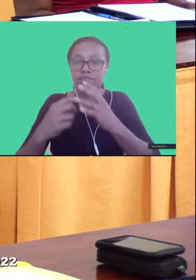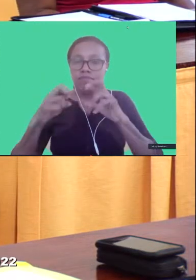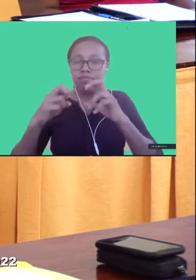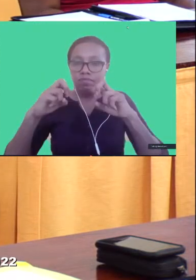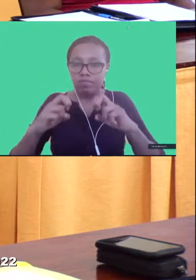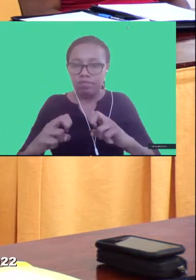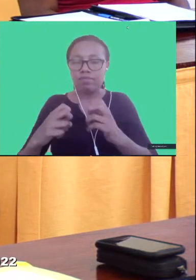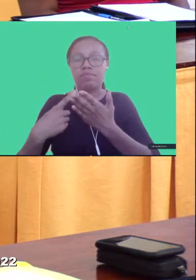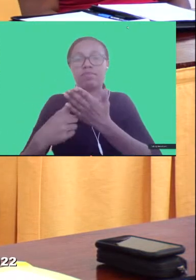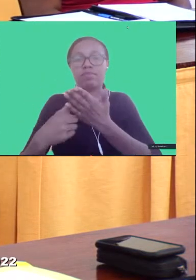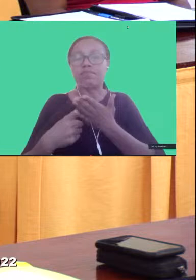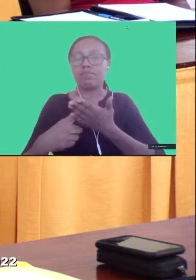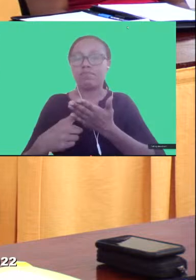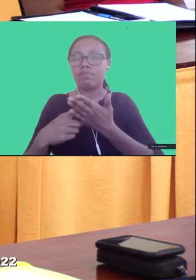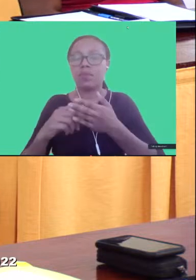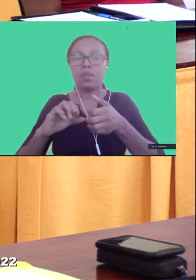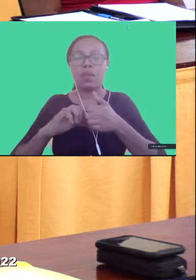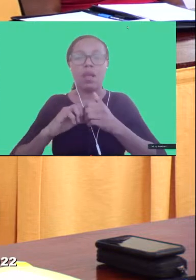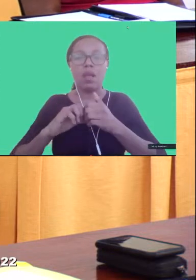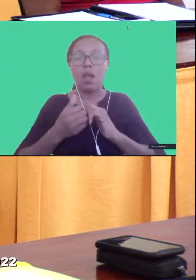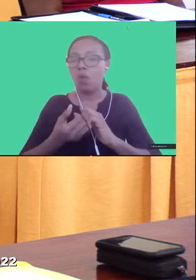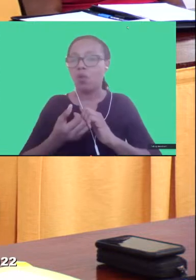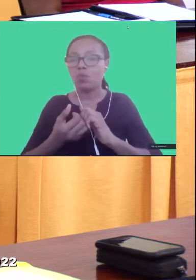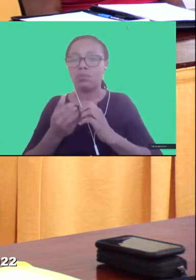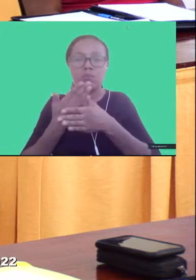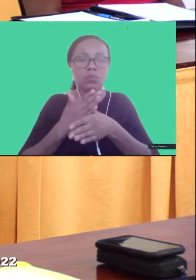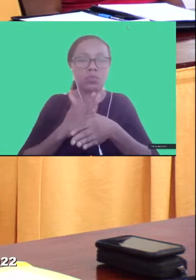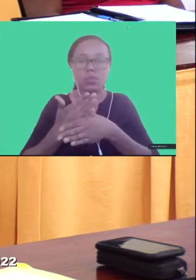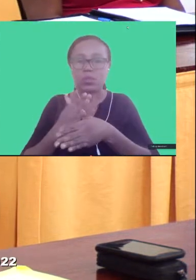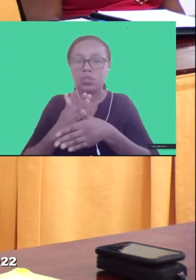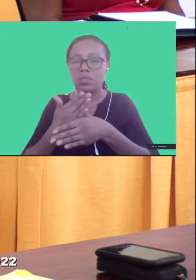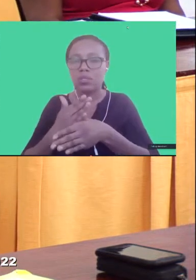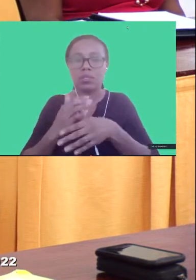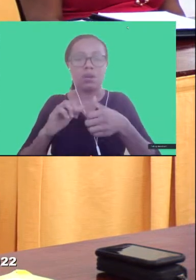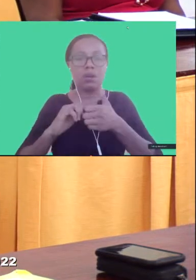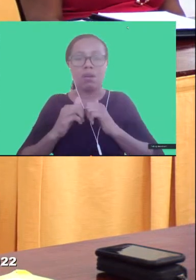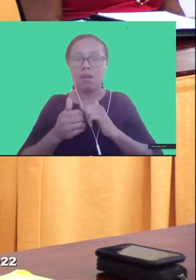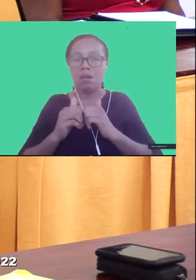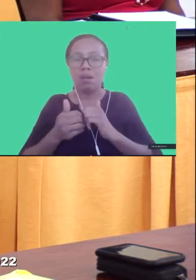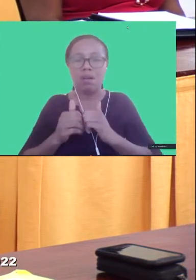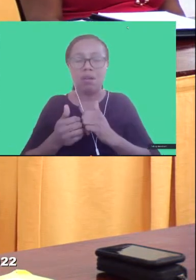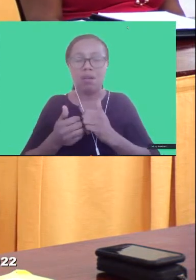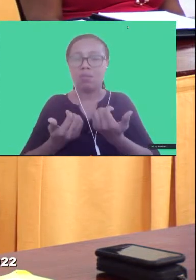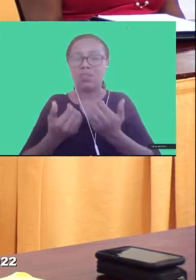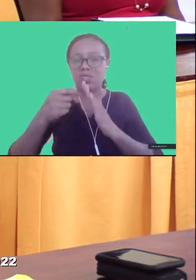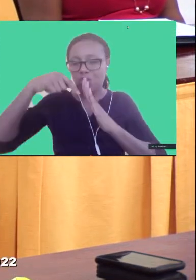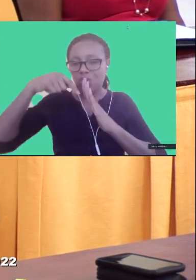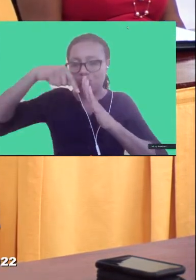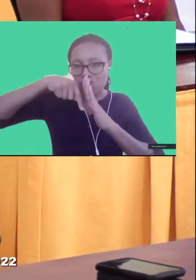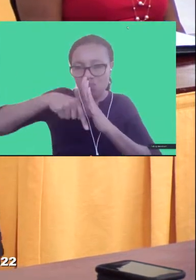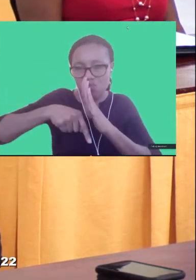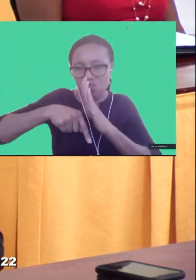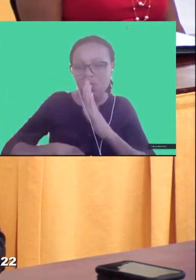sharing the drilling operations in the maritime space between us.